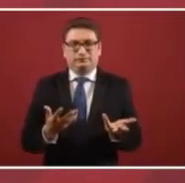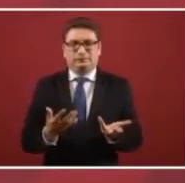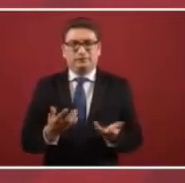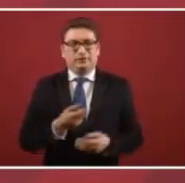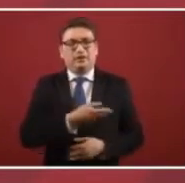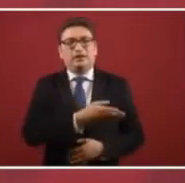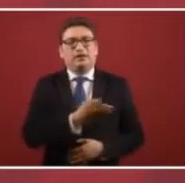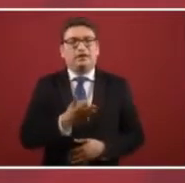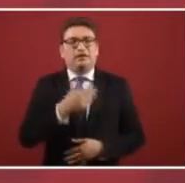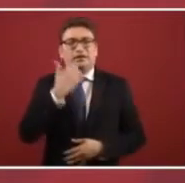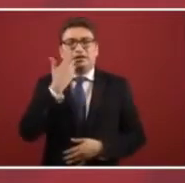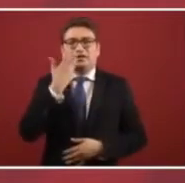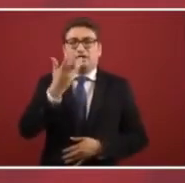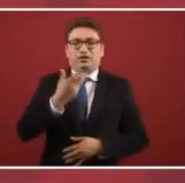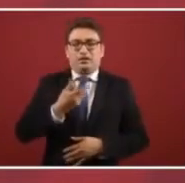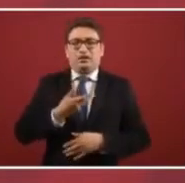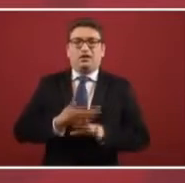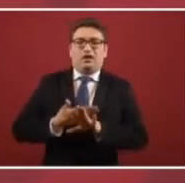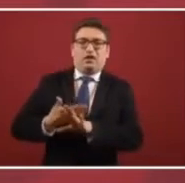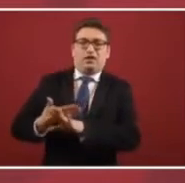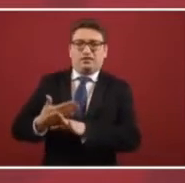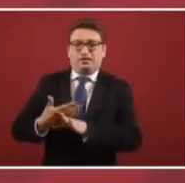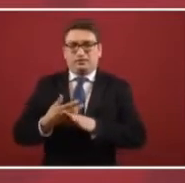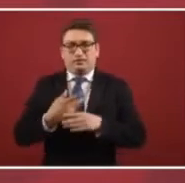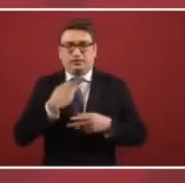They've gained their purpose.